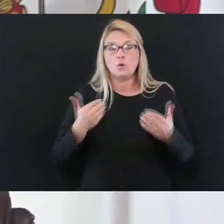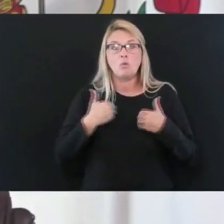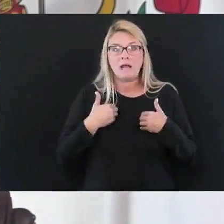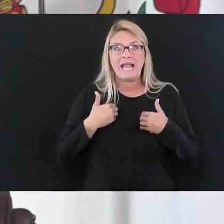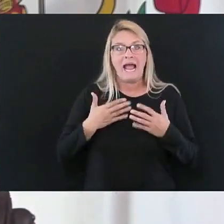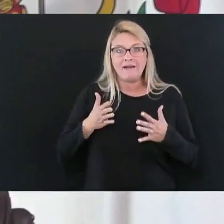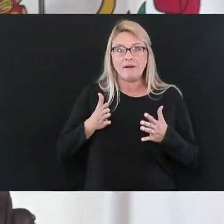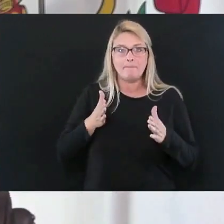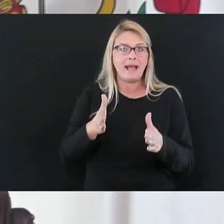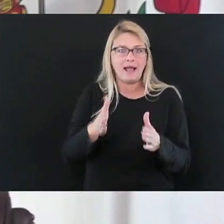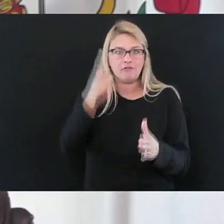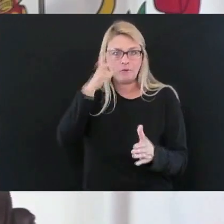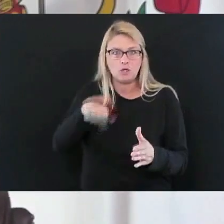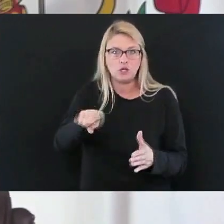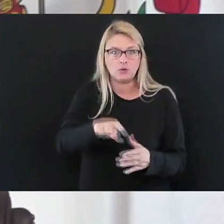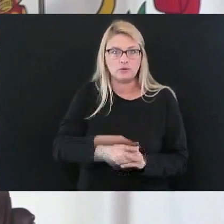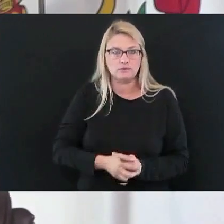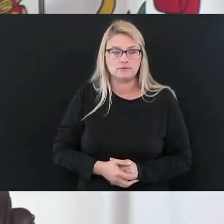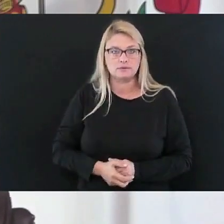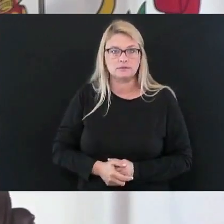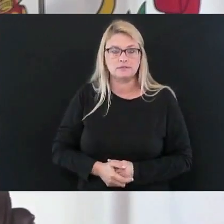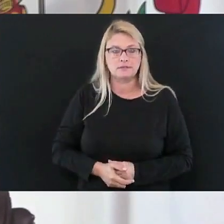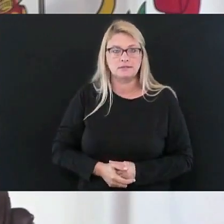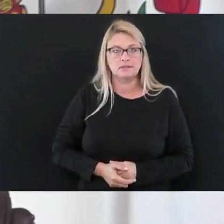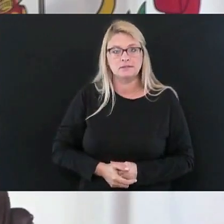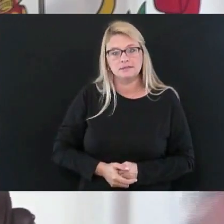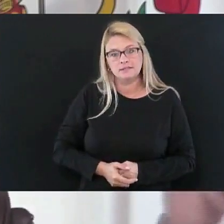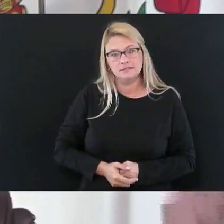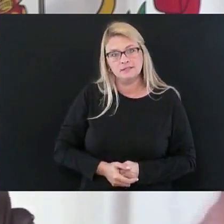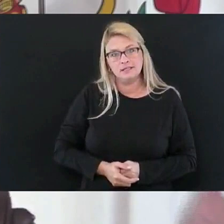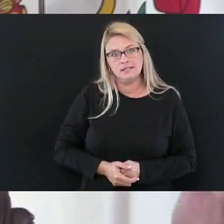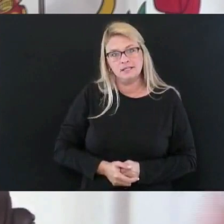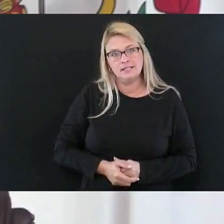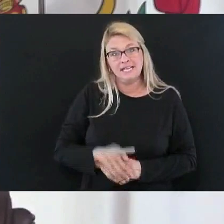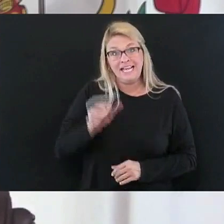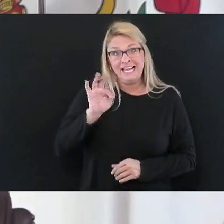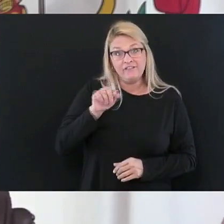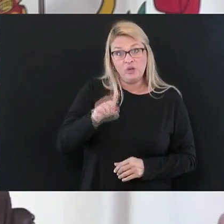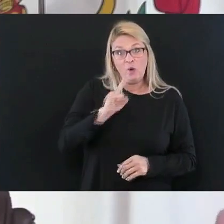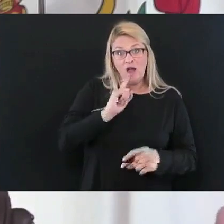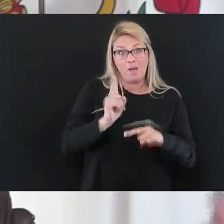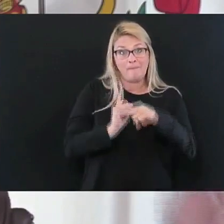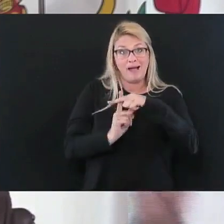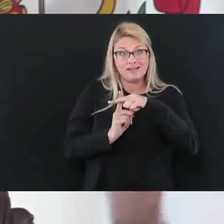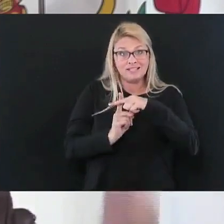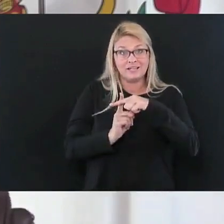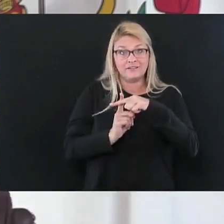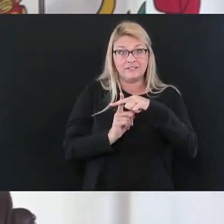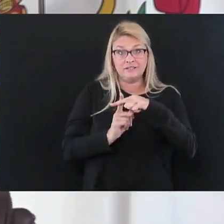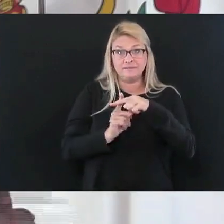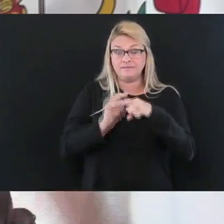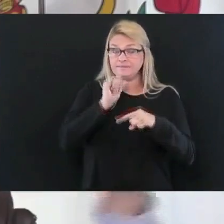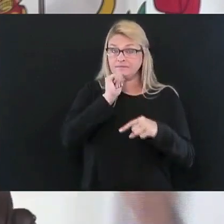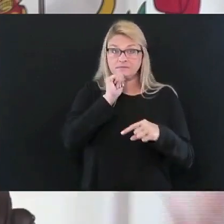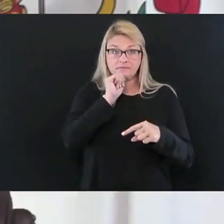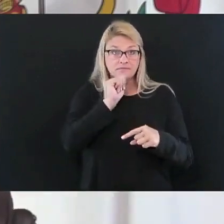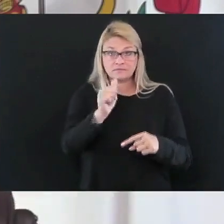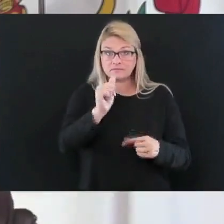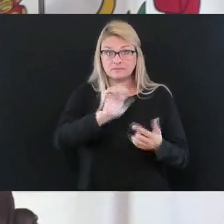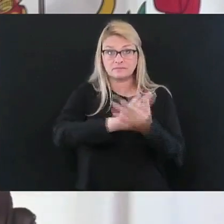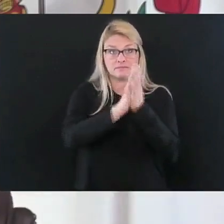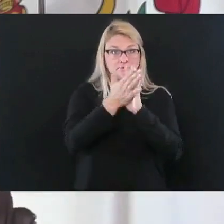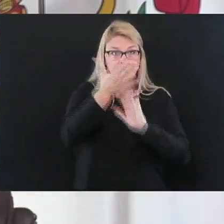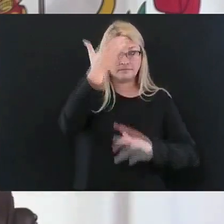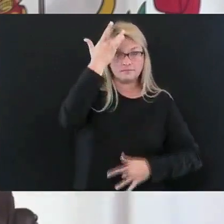everything. But the bottom line is just this: if you're positive and you don't get sick and you continue